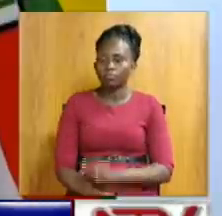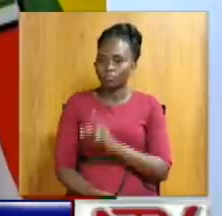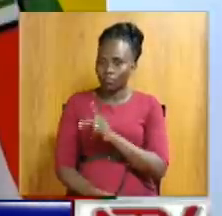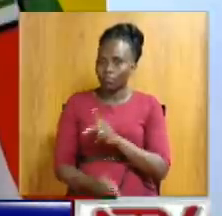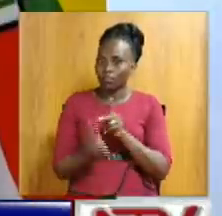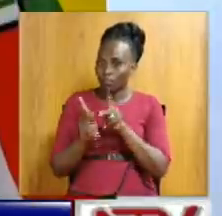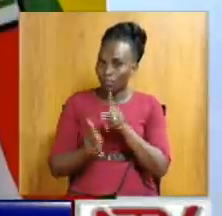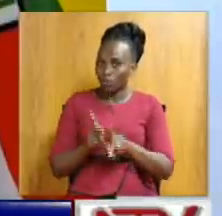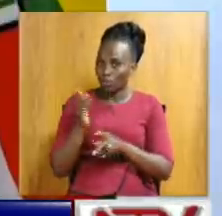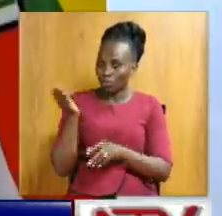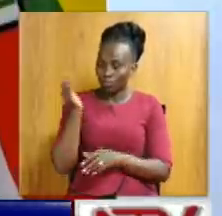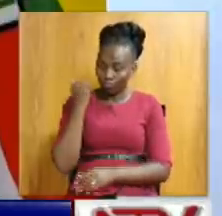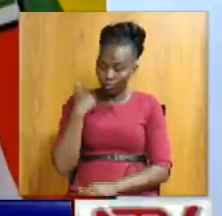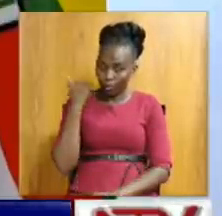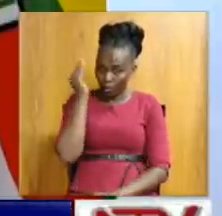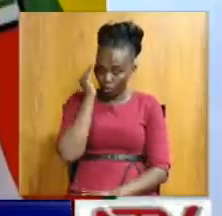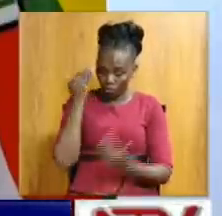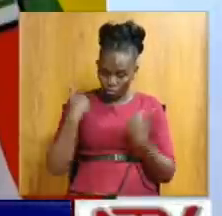whom I know.